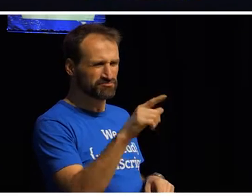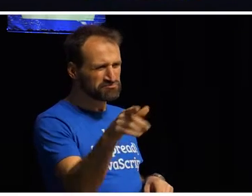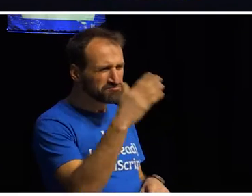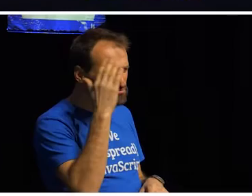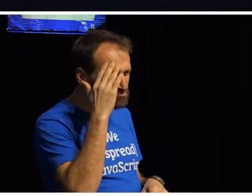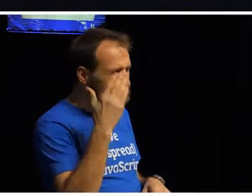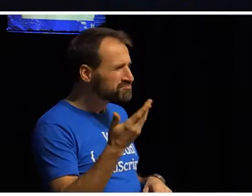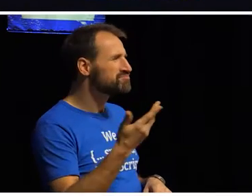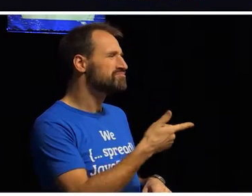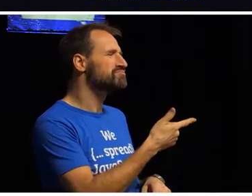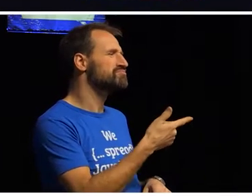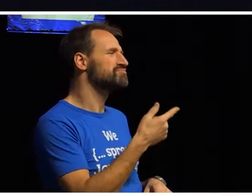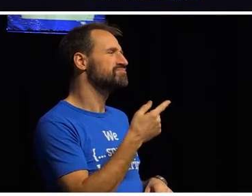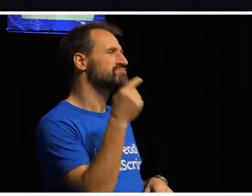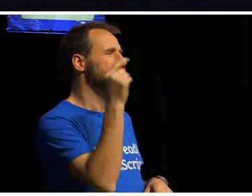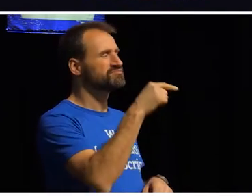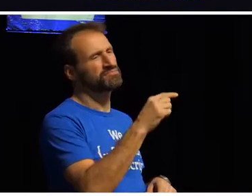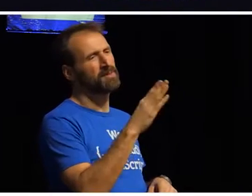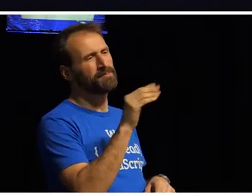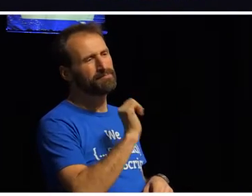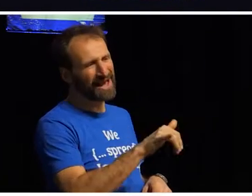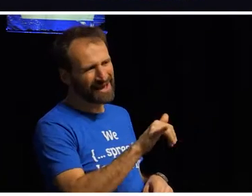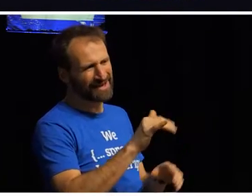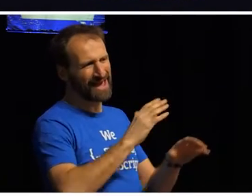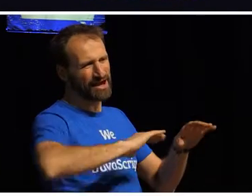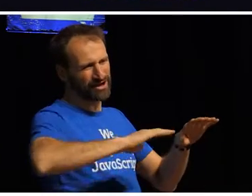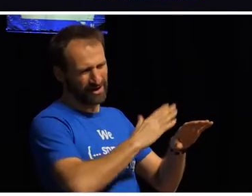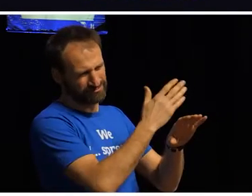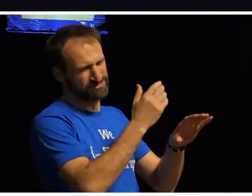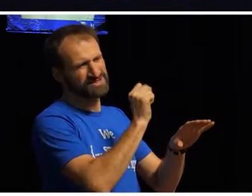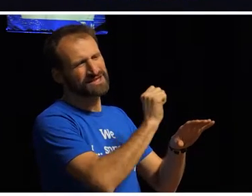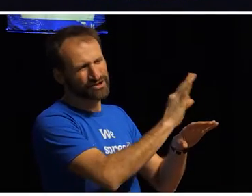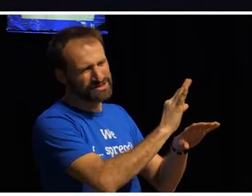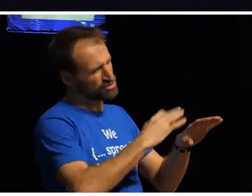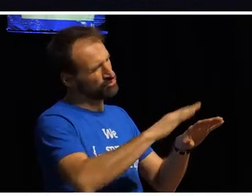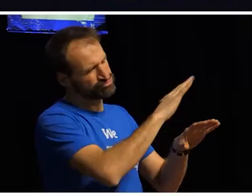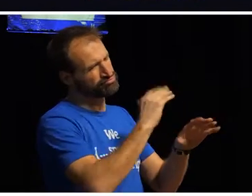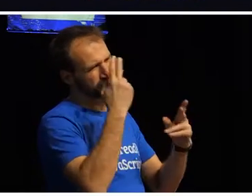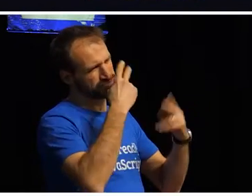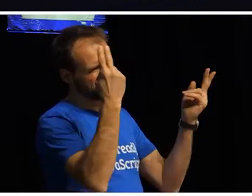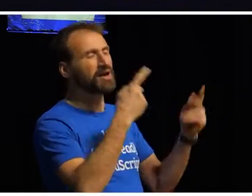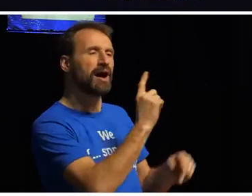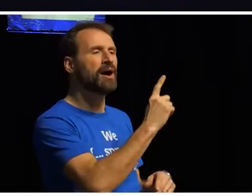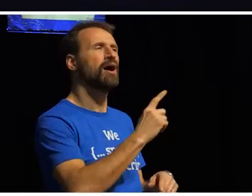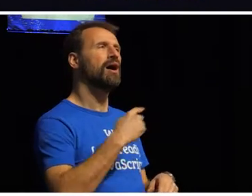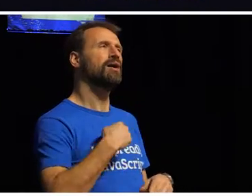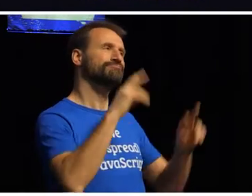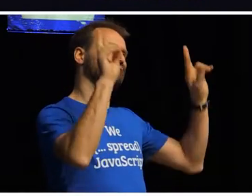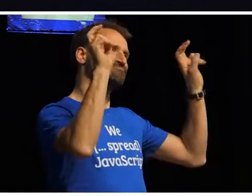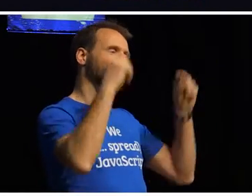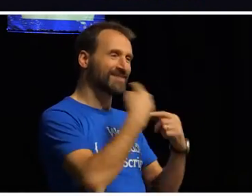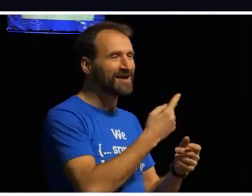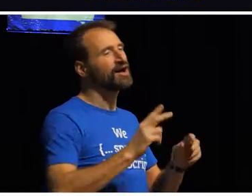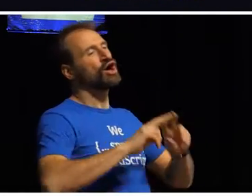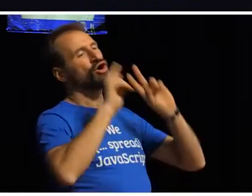10 years, at least in Bay Area, you know, and San Francisco area. But I think it's been a global event. You know, it's been happening